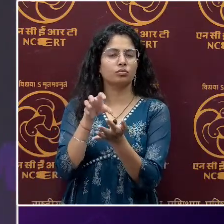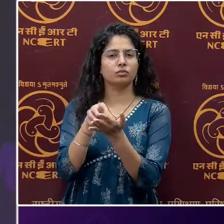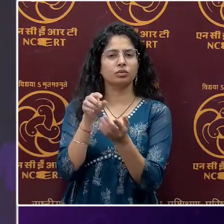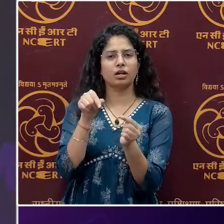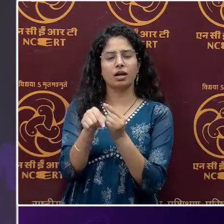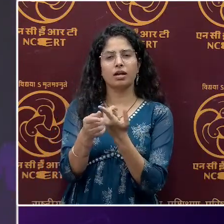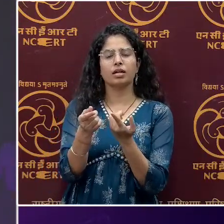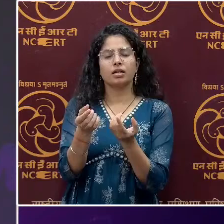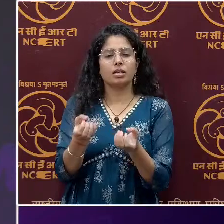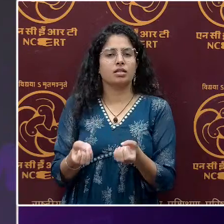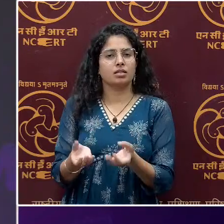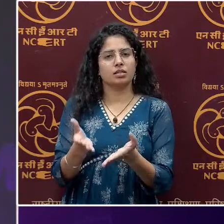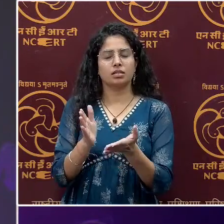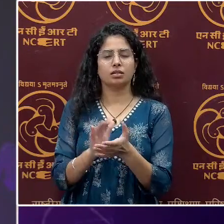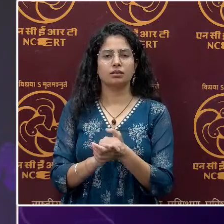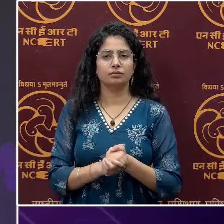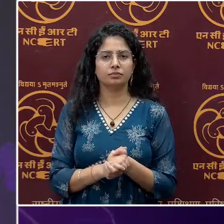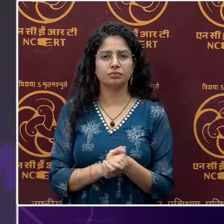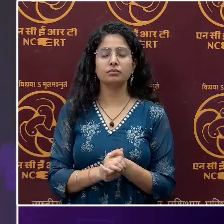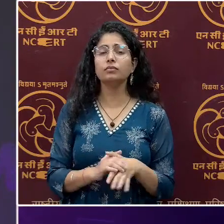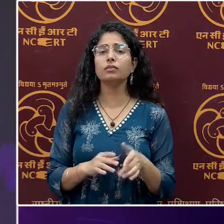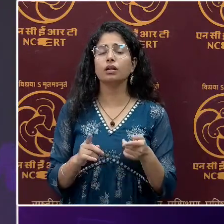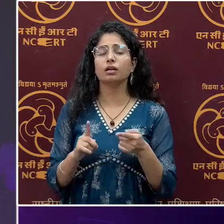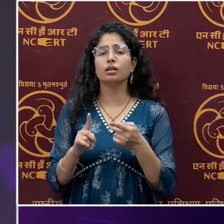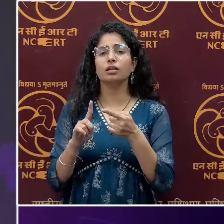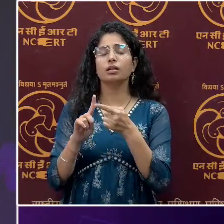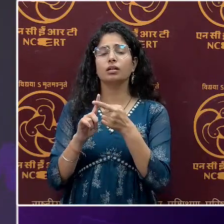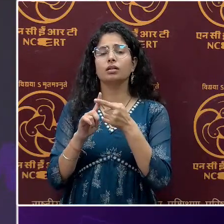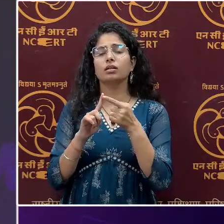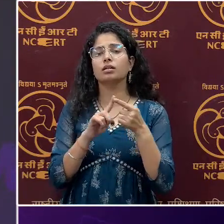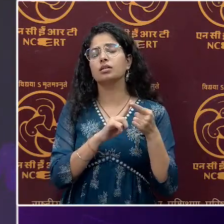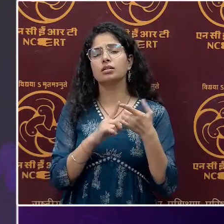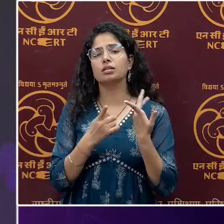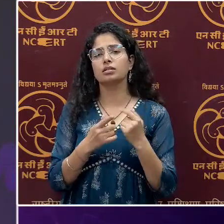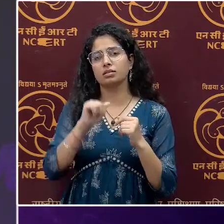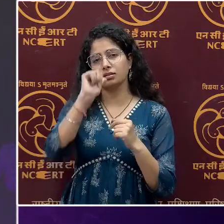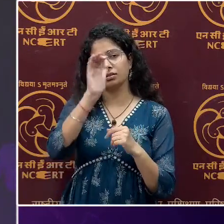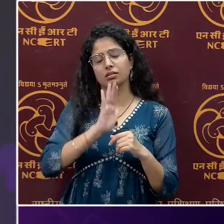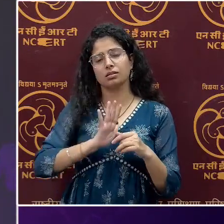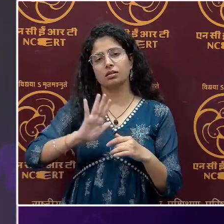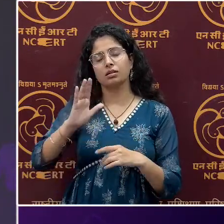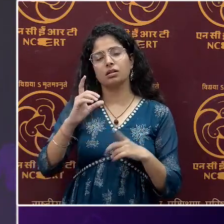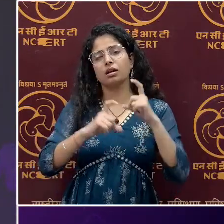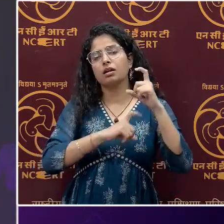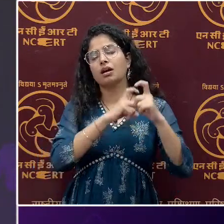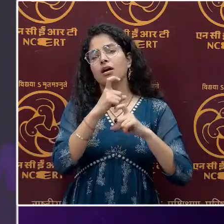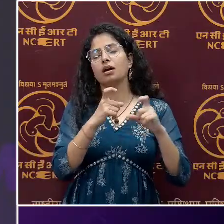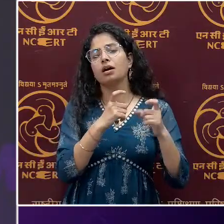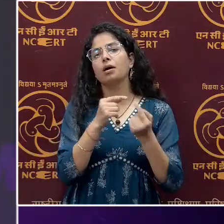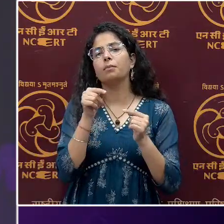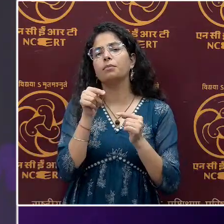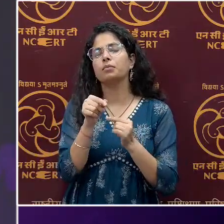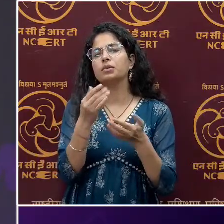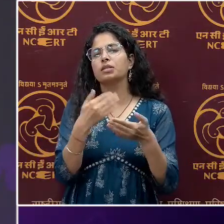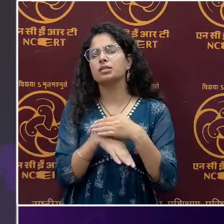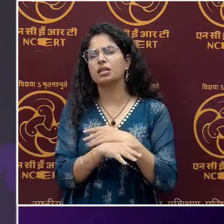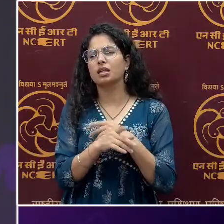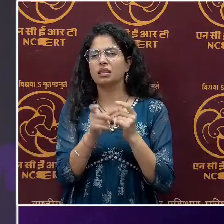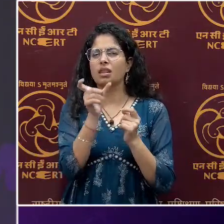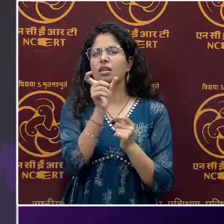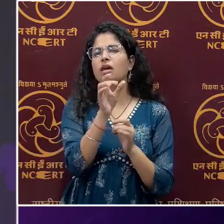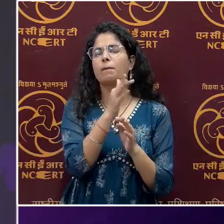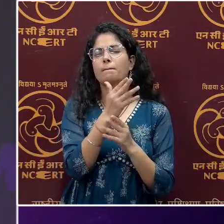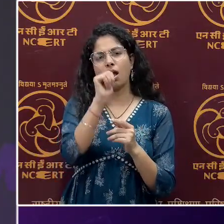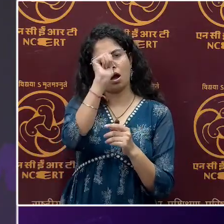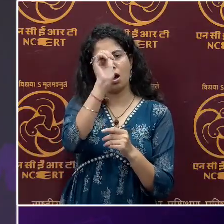Yes. And what is East India Company, ma'am? So there is name India in that company, but that